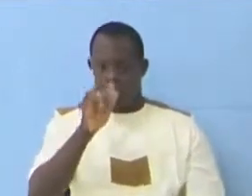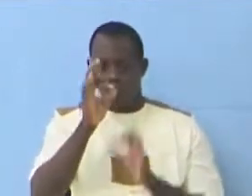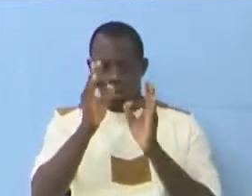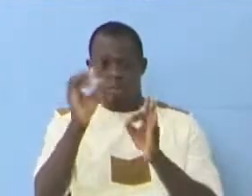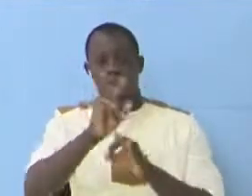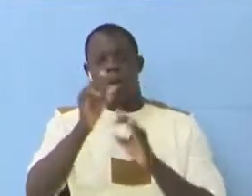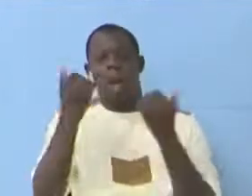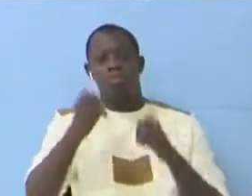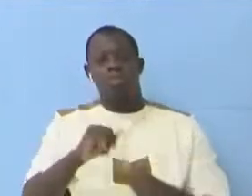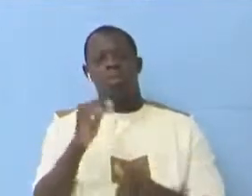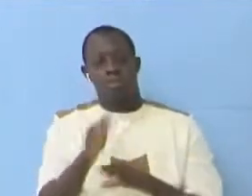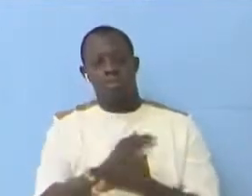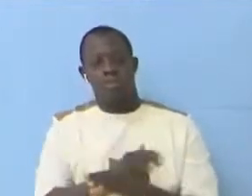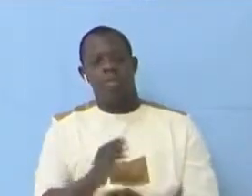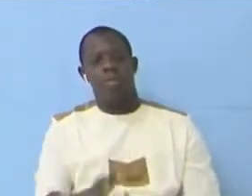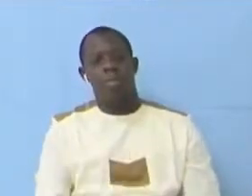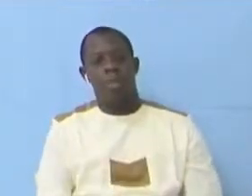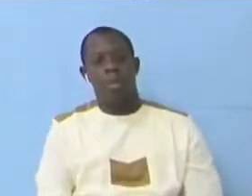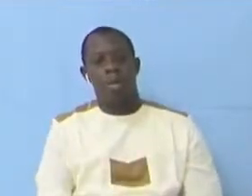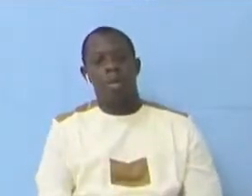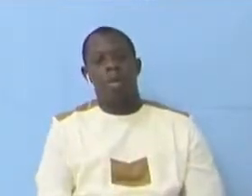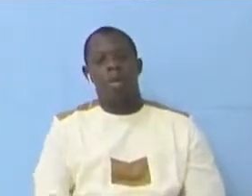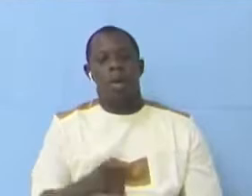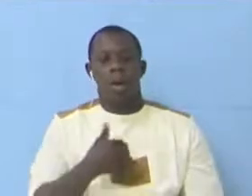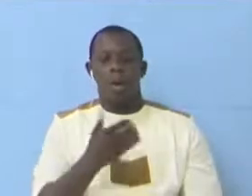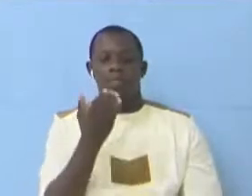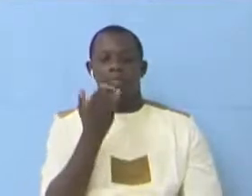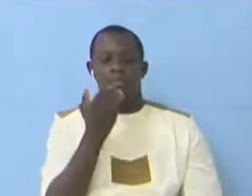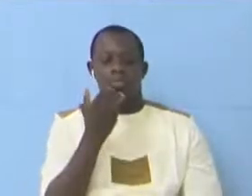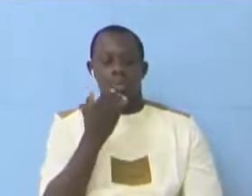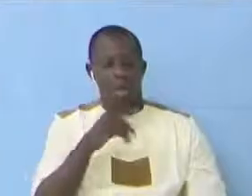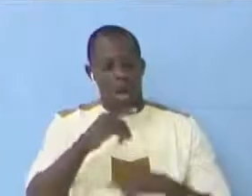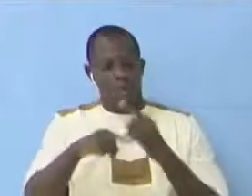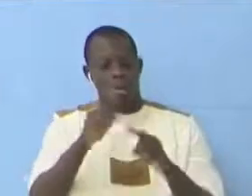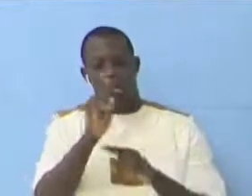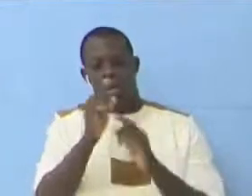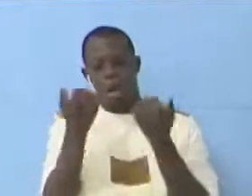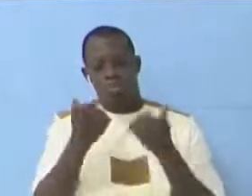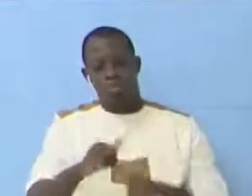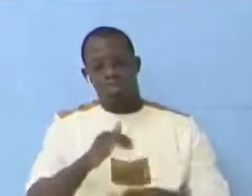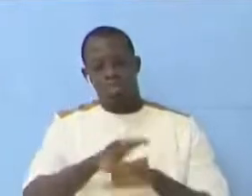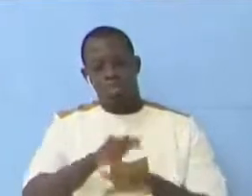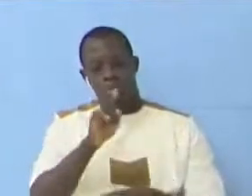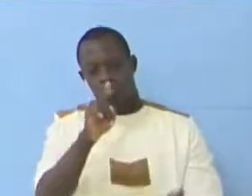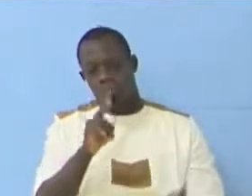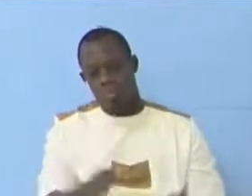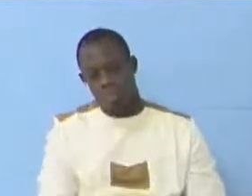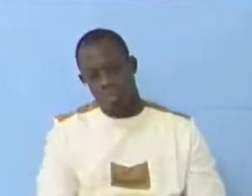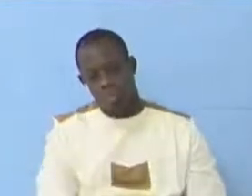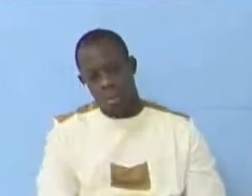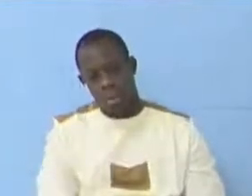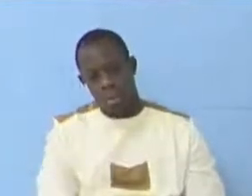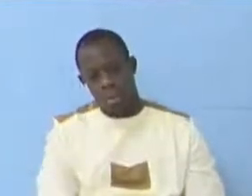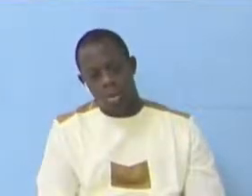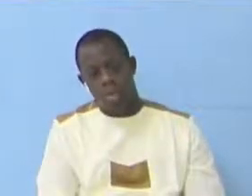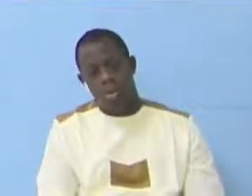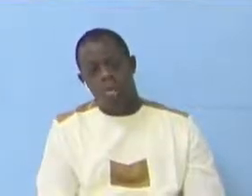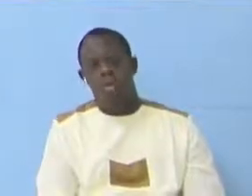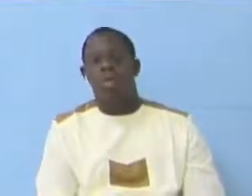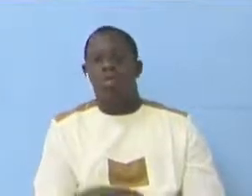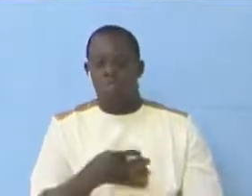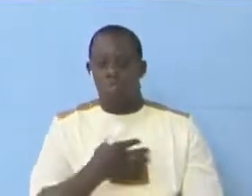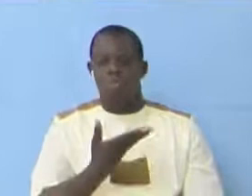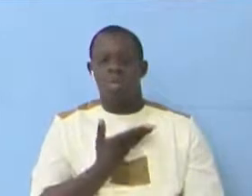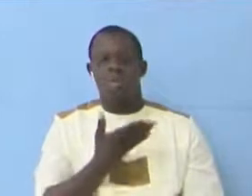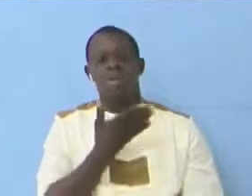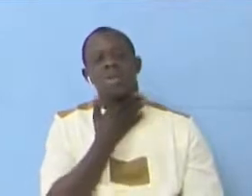Sede. I say sorry for what happened to you. Man la wax masanak ci li nga xamne ni dal na la. Just have a simple